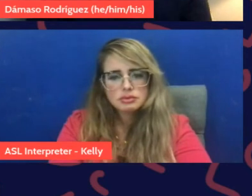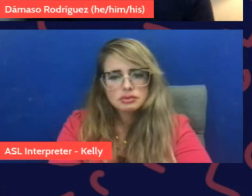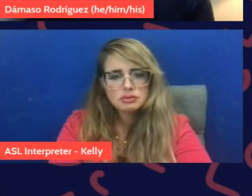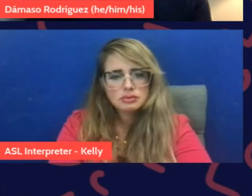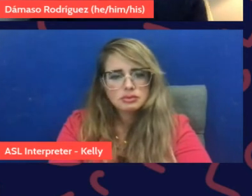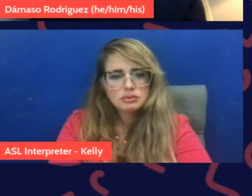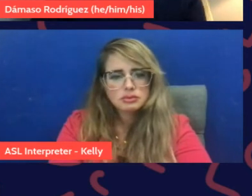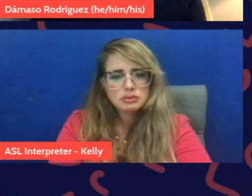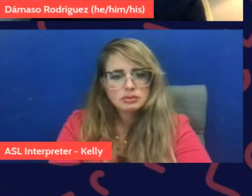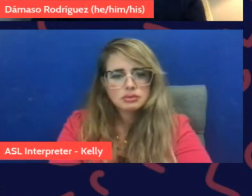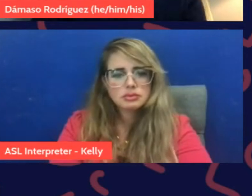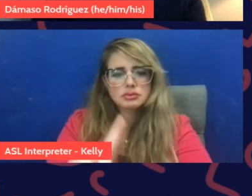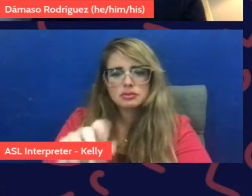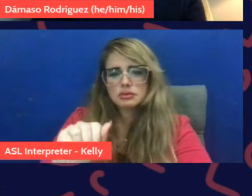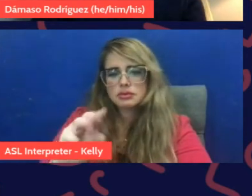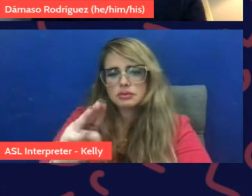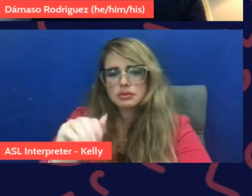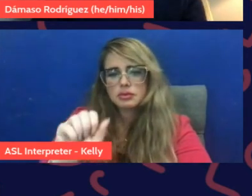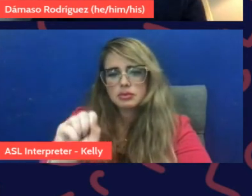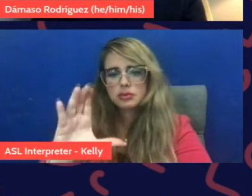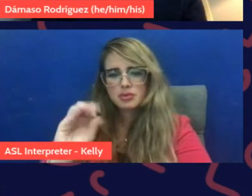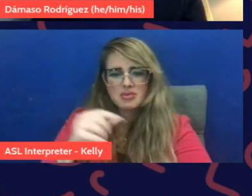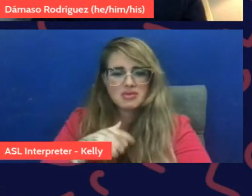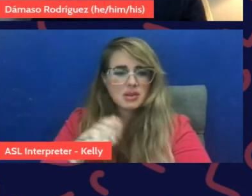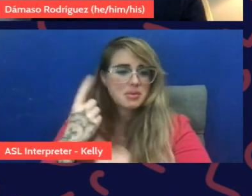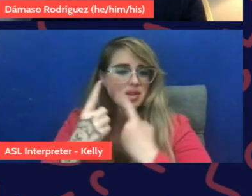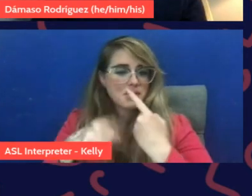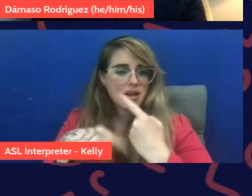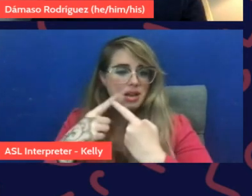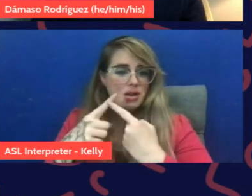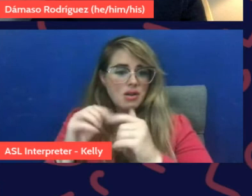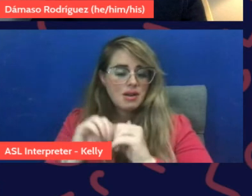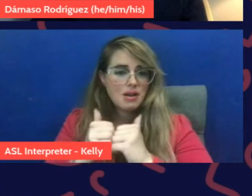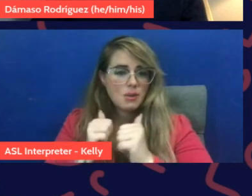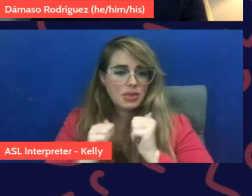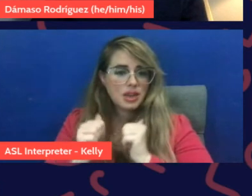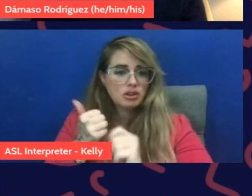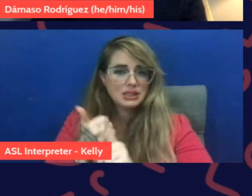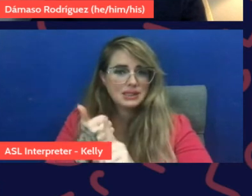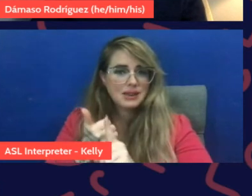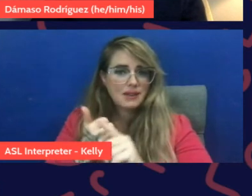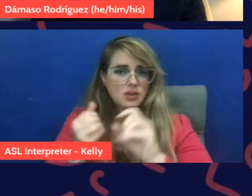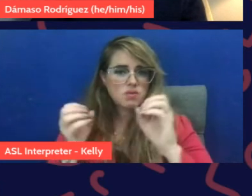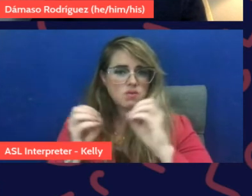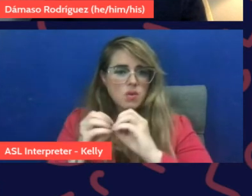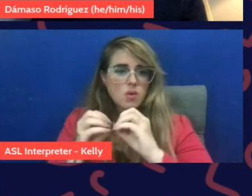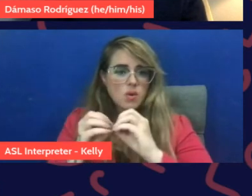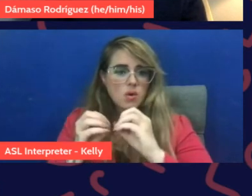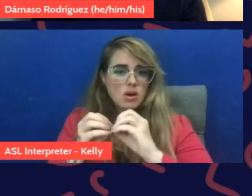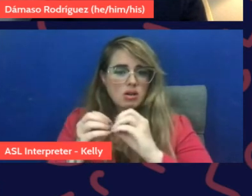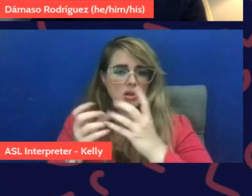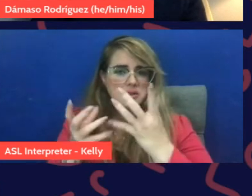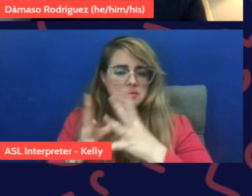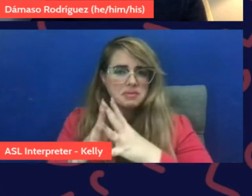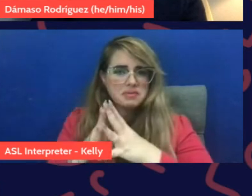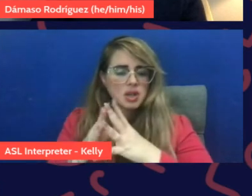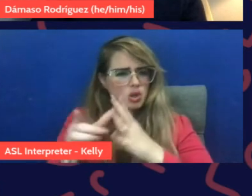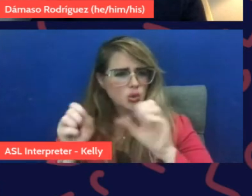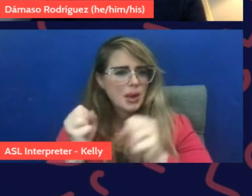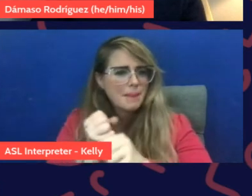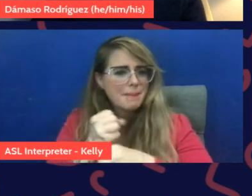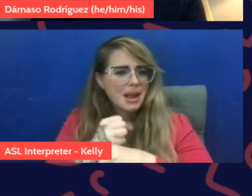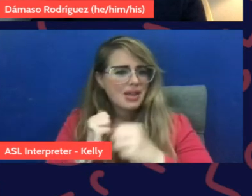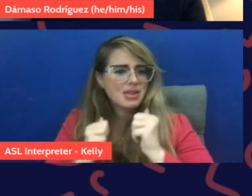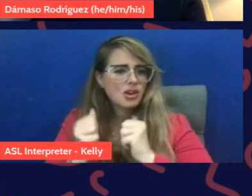I'm thinking about how theater is more, in essence, you can make it happen faster